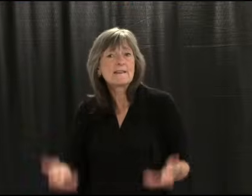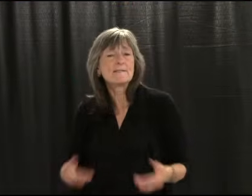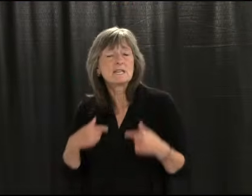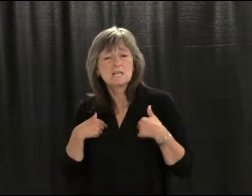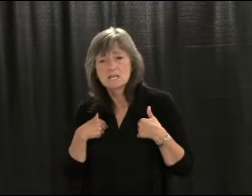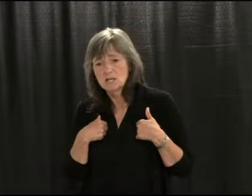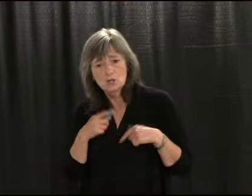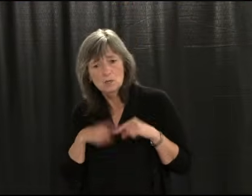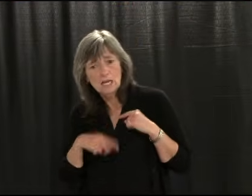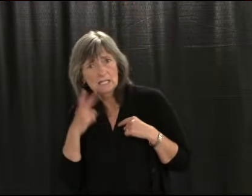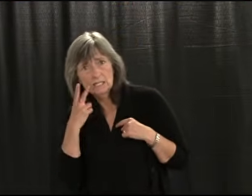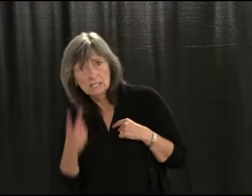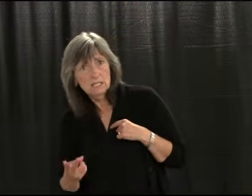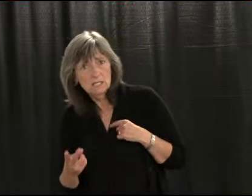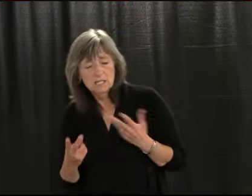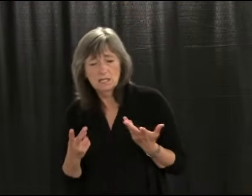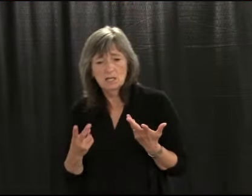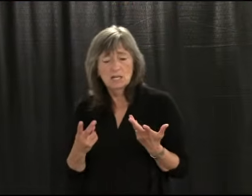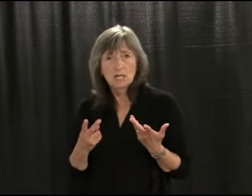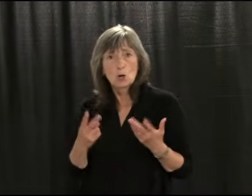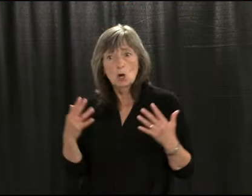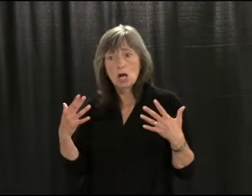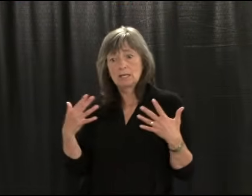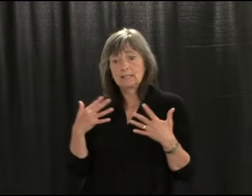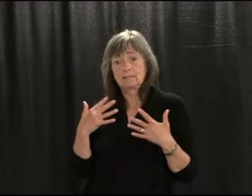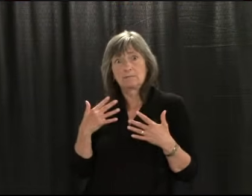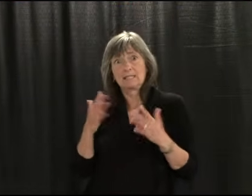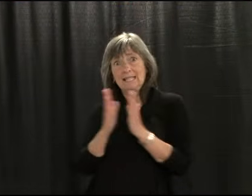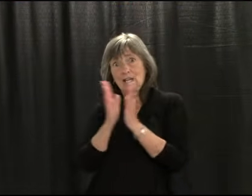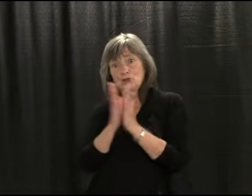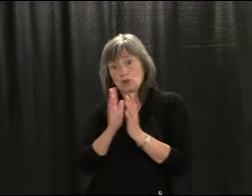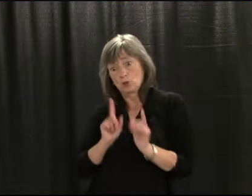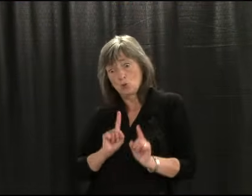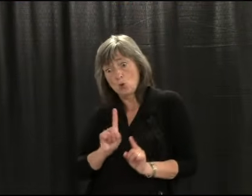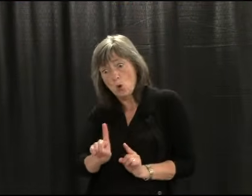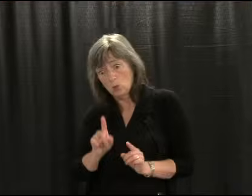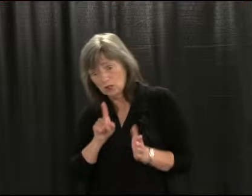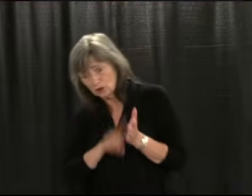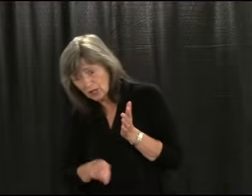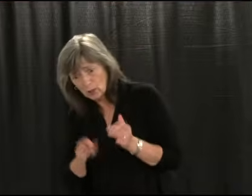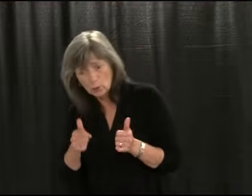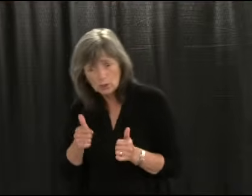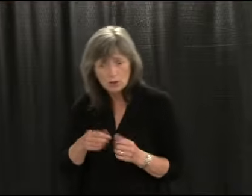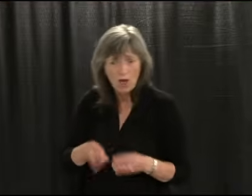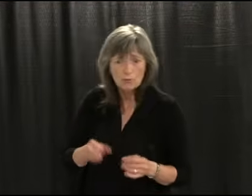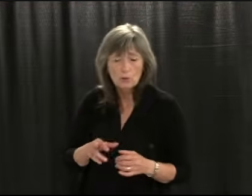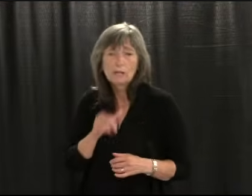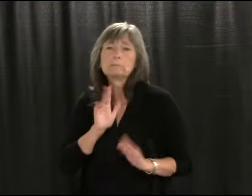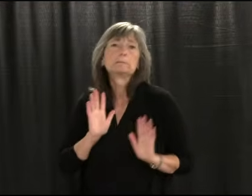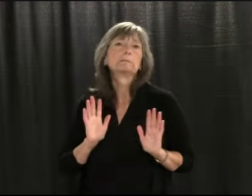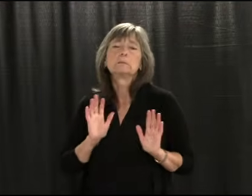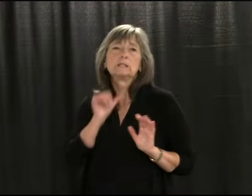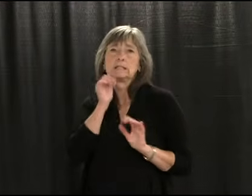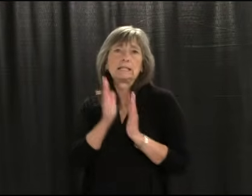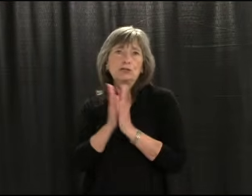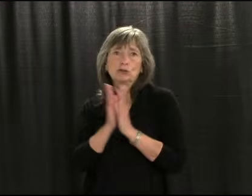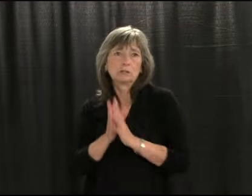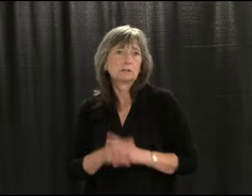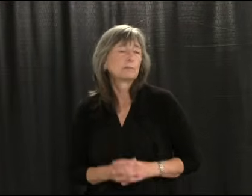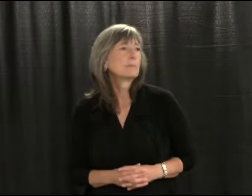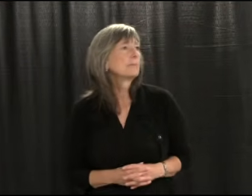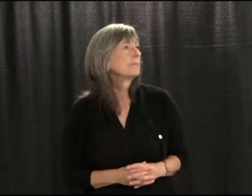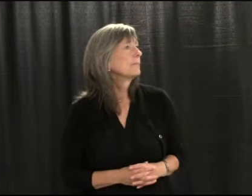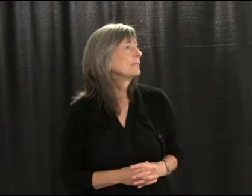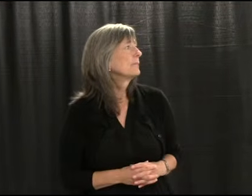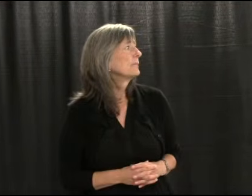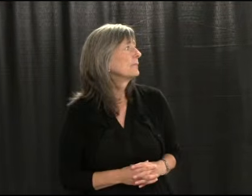seeing what's been lost or what hasn't been lost. I would say that's the number one factor. The only thing I'd add to that is